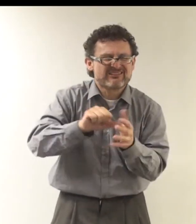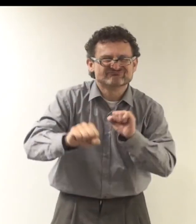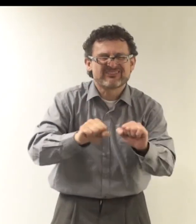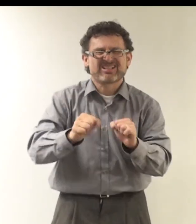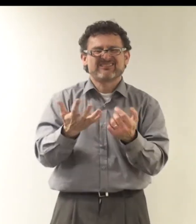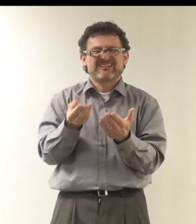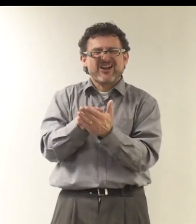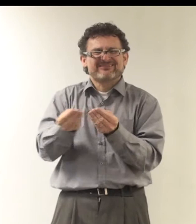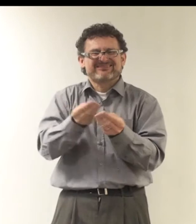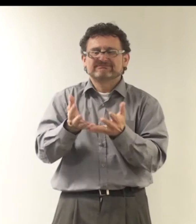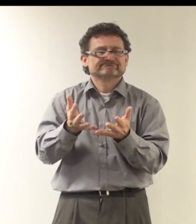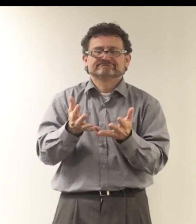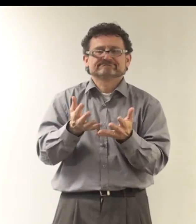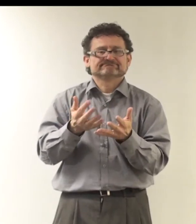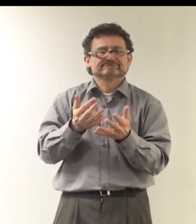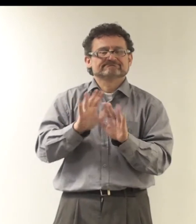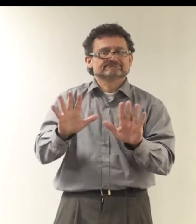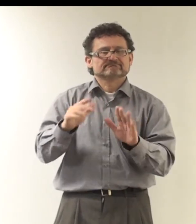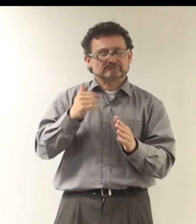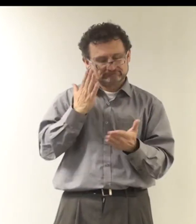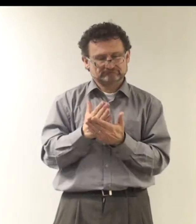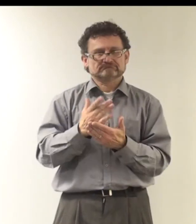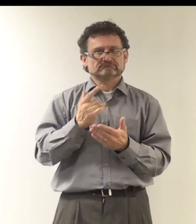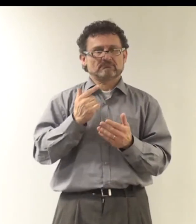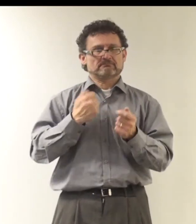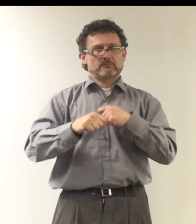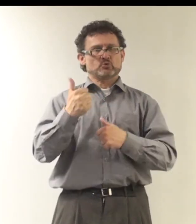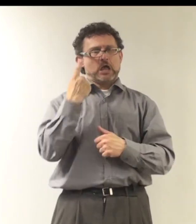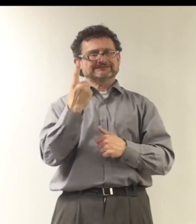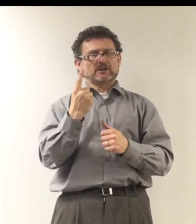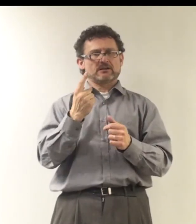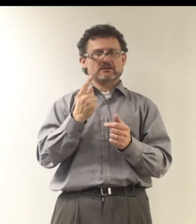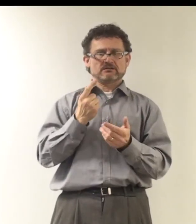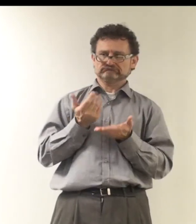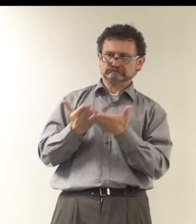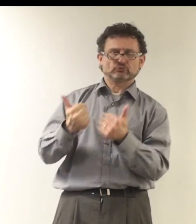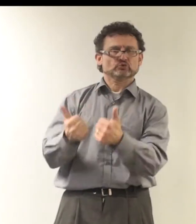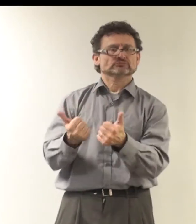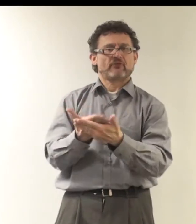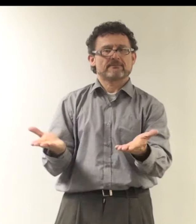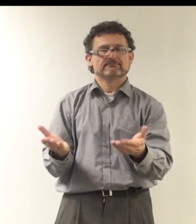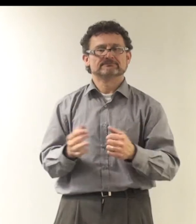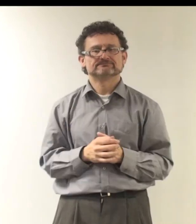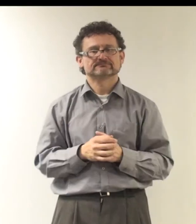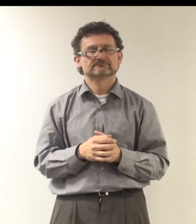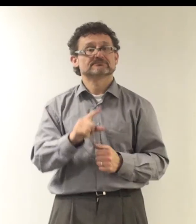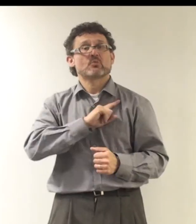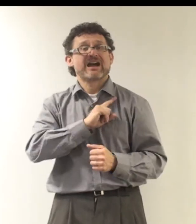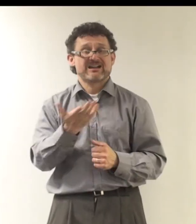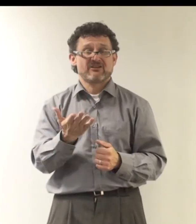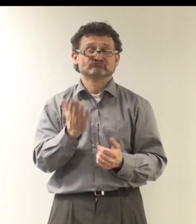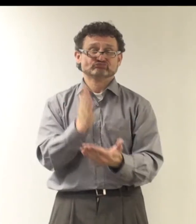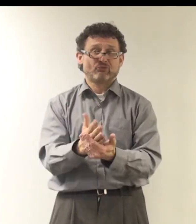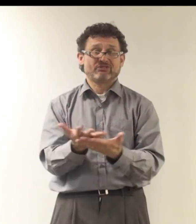ever. There's still a long way to go on the campaign. A lot could change between now and May. But one thing is for sure,